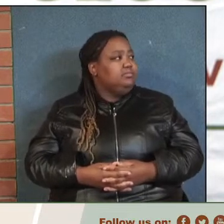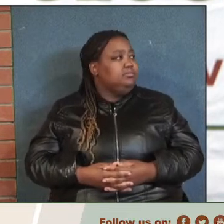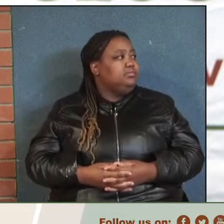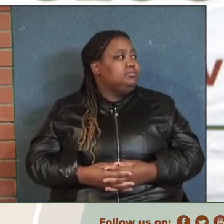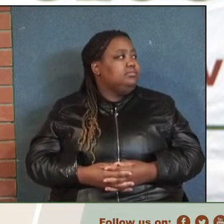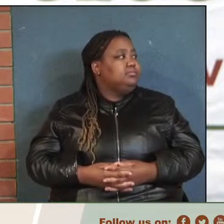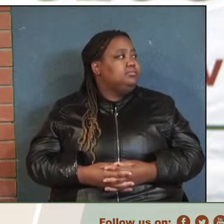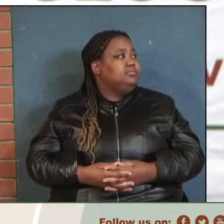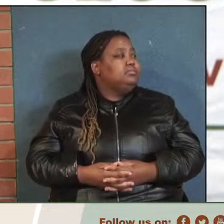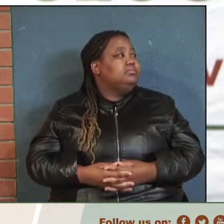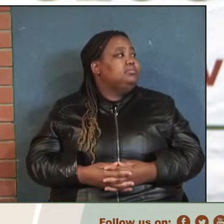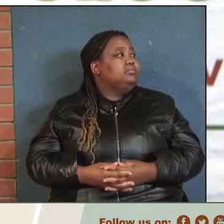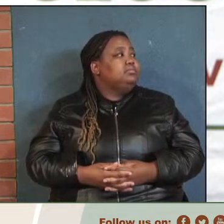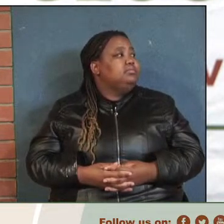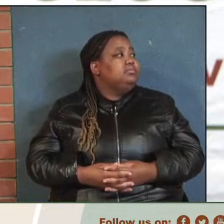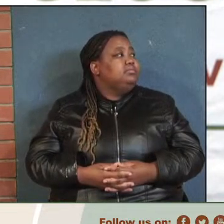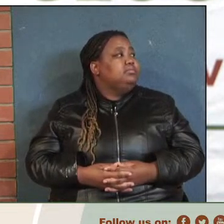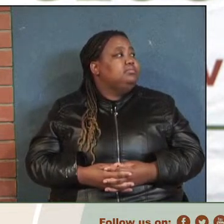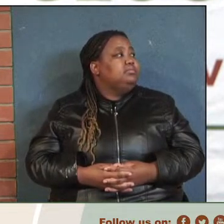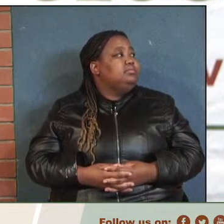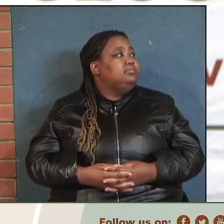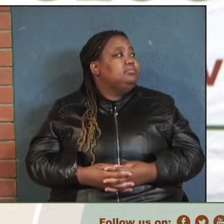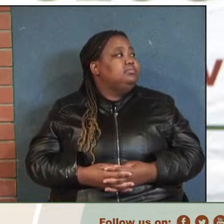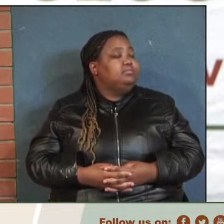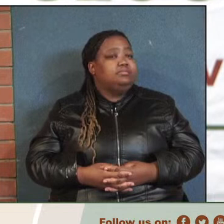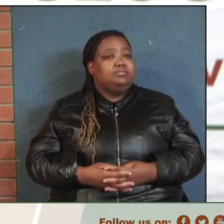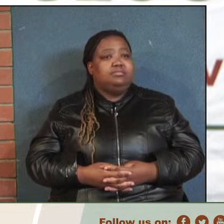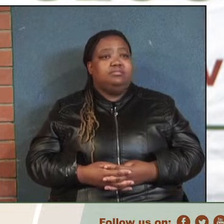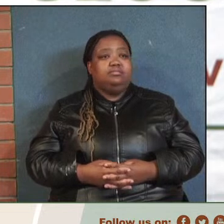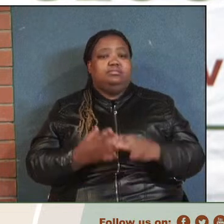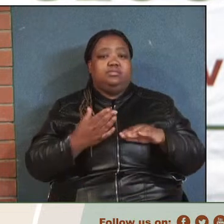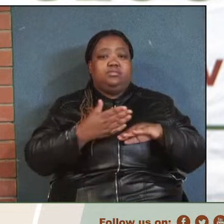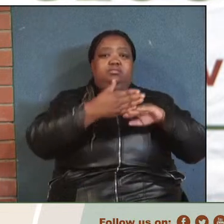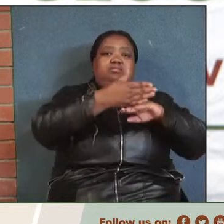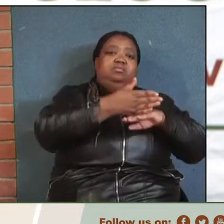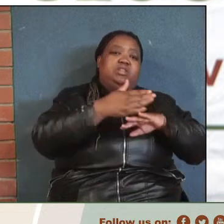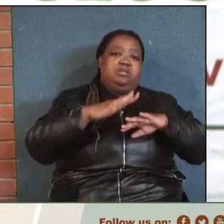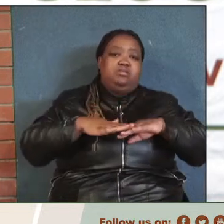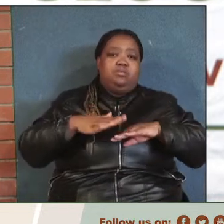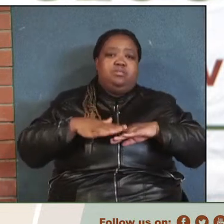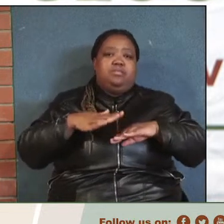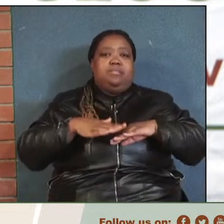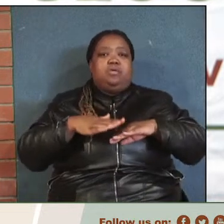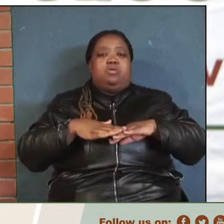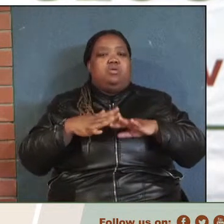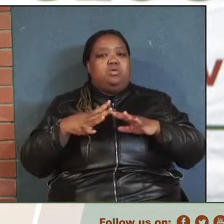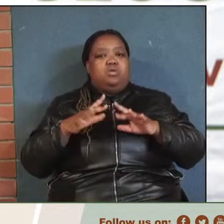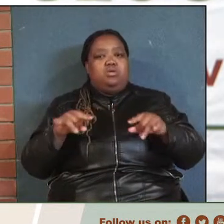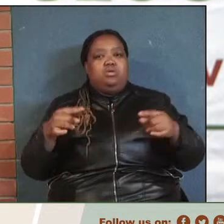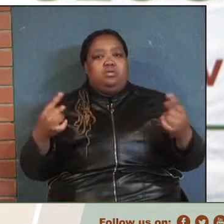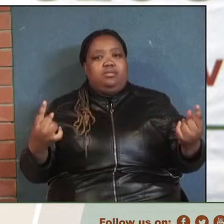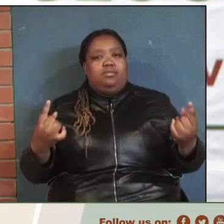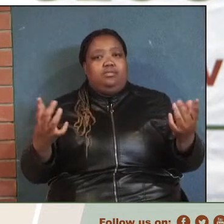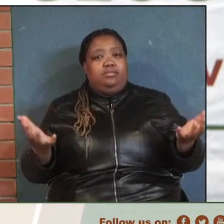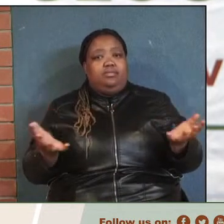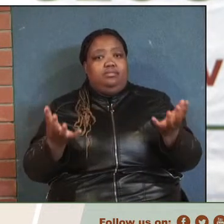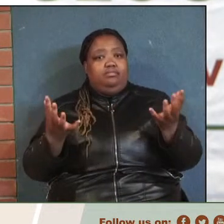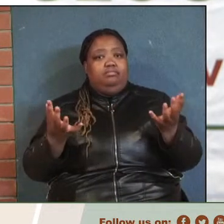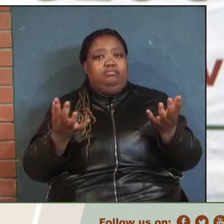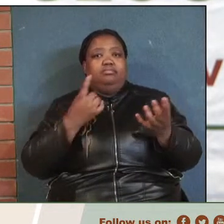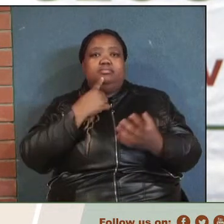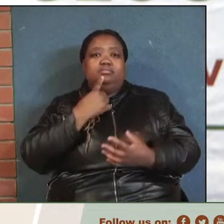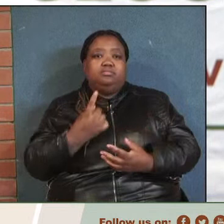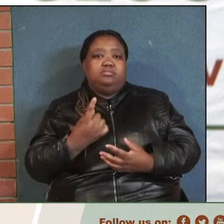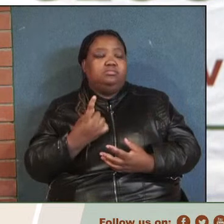I will not be taking any more interruptions. Apologies. You may proceed. Much obliged. Well, I must say again, it's a